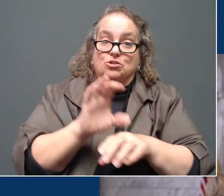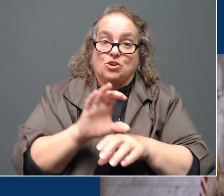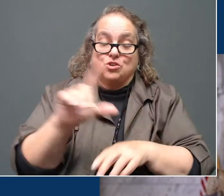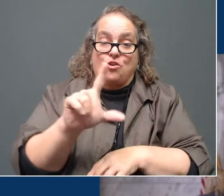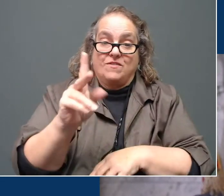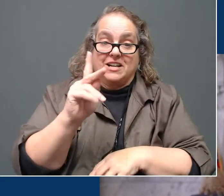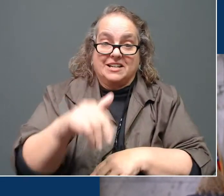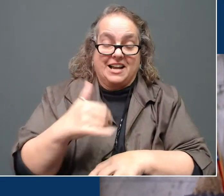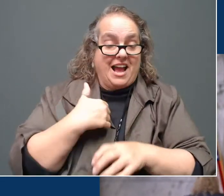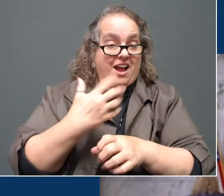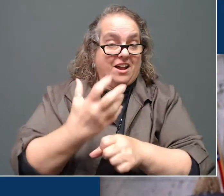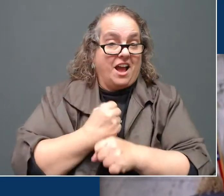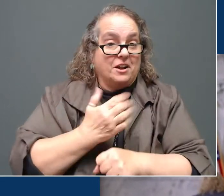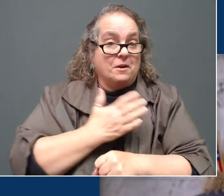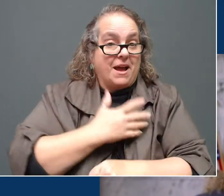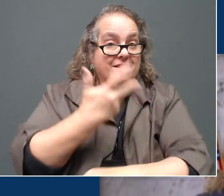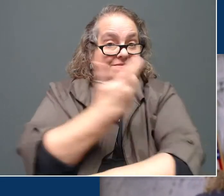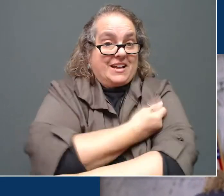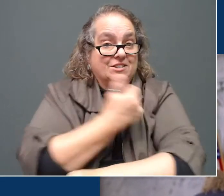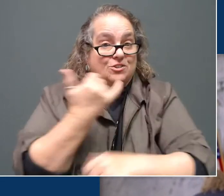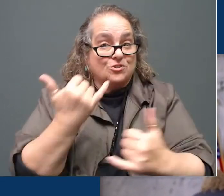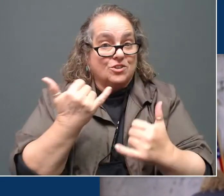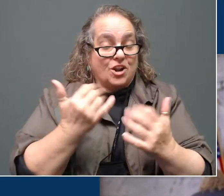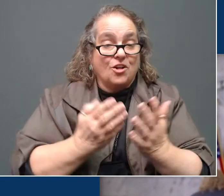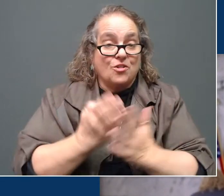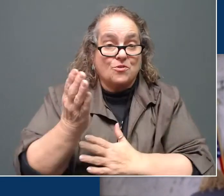my vaccination today through a